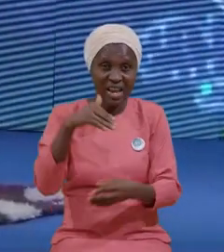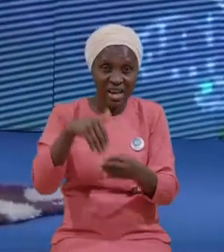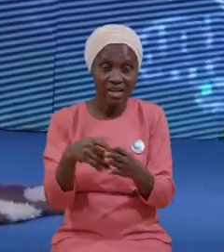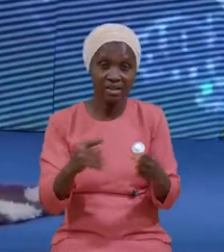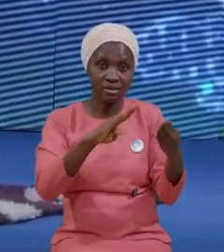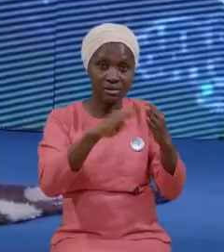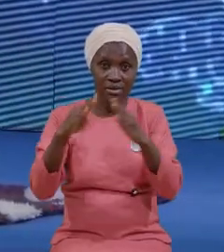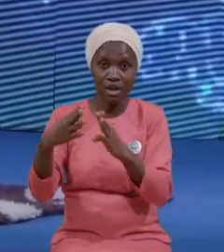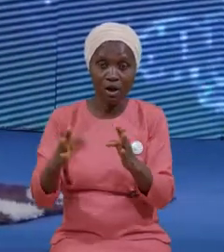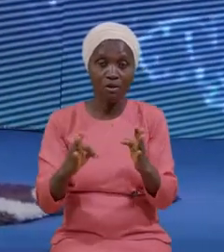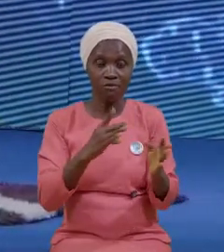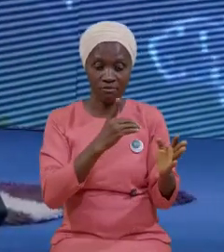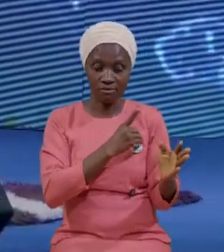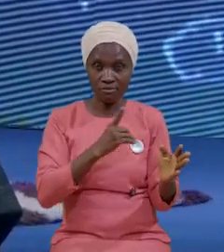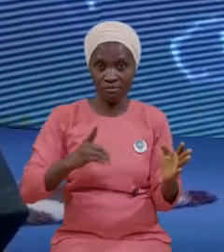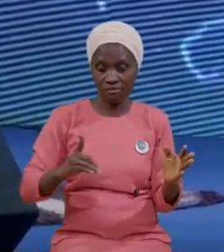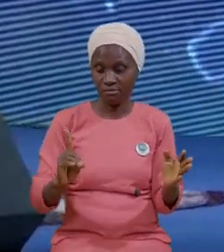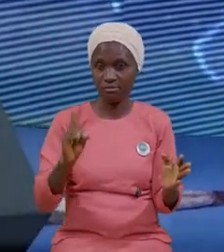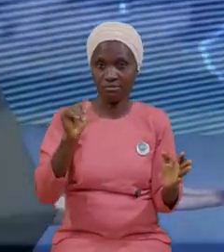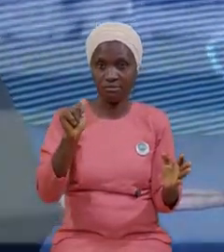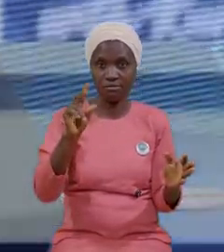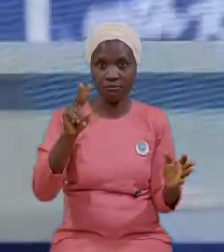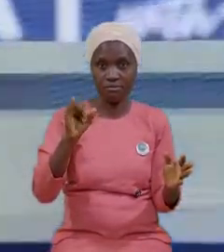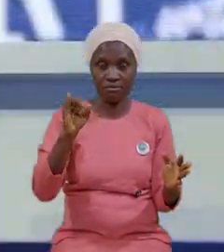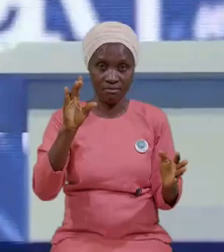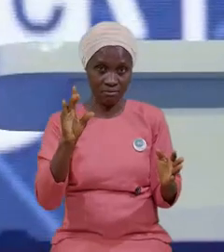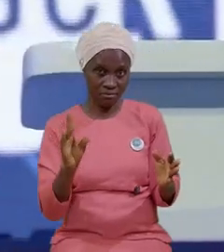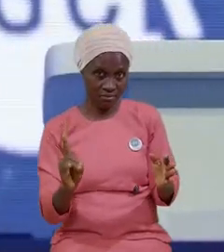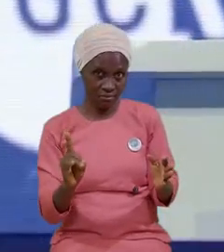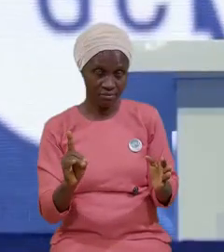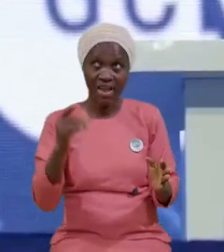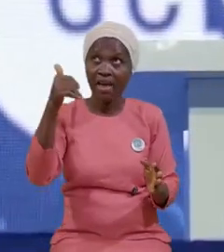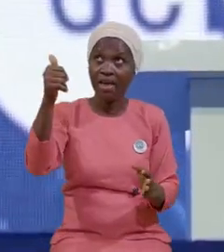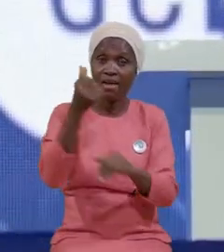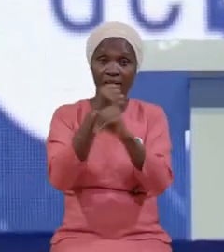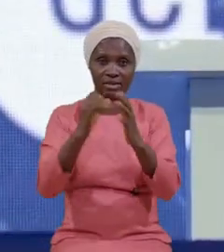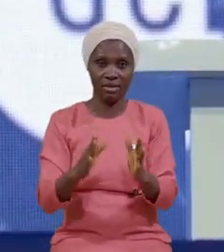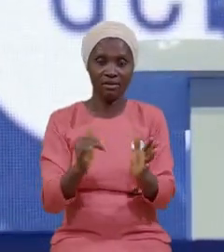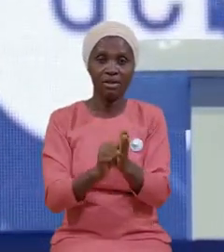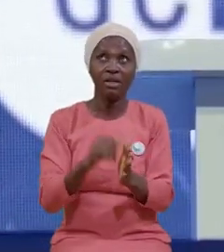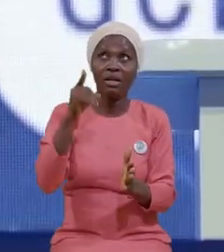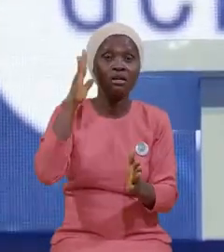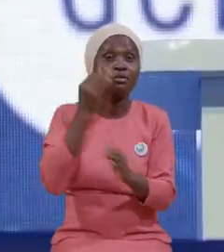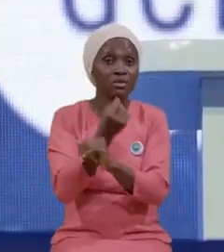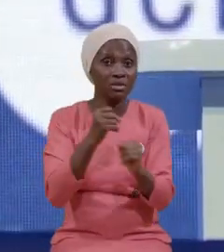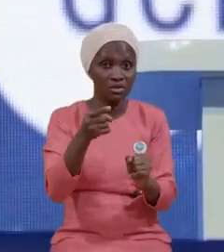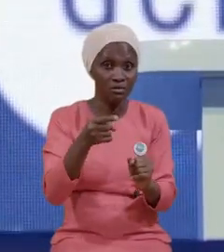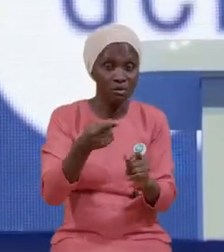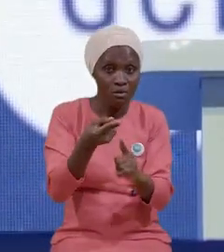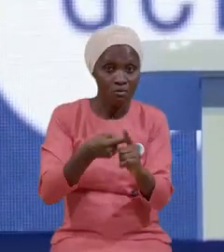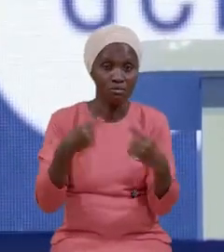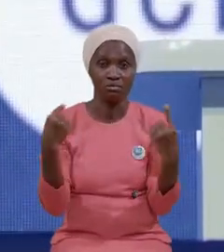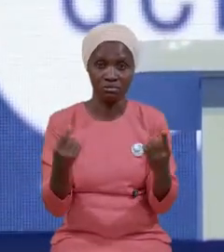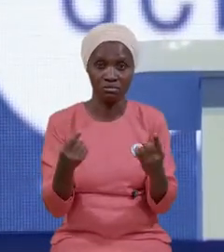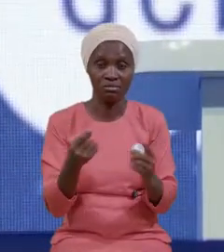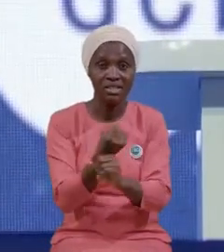of David a Savior that will save you from sin, save you